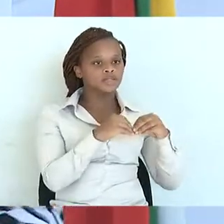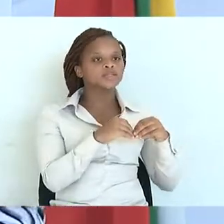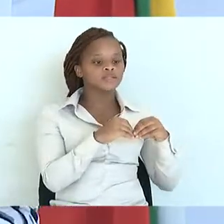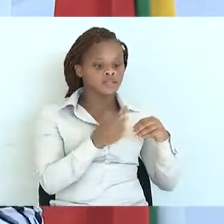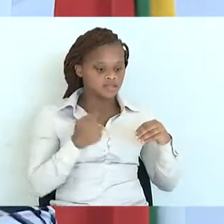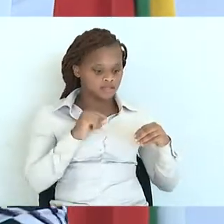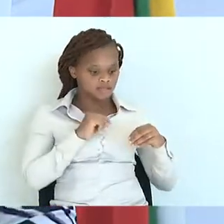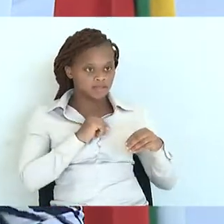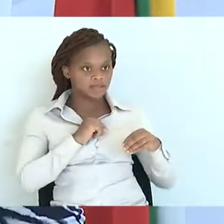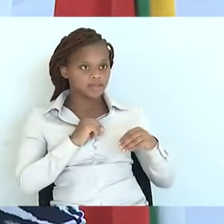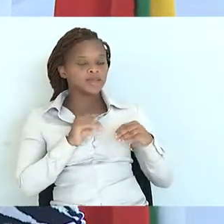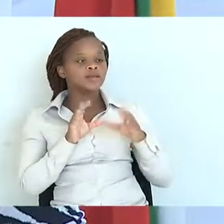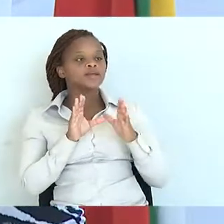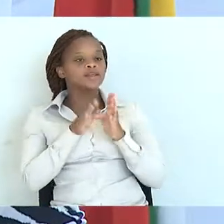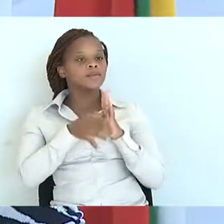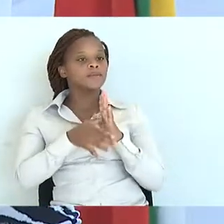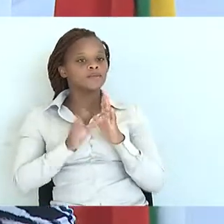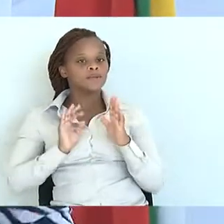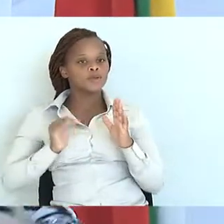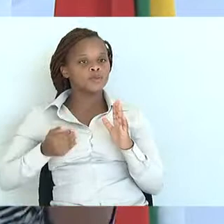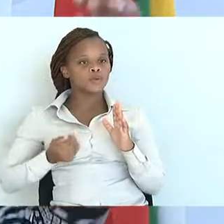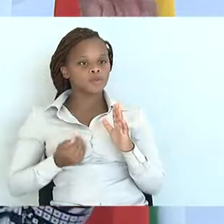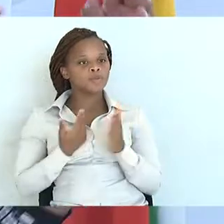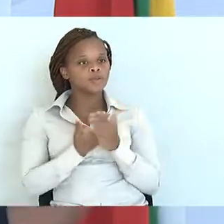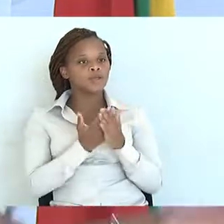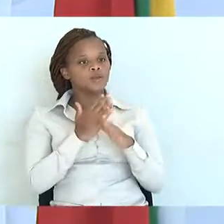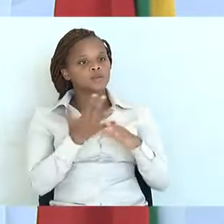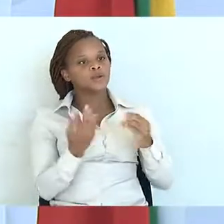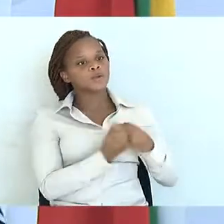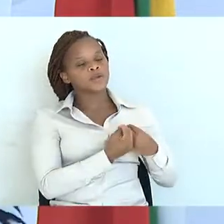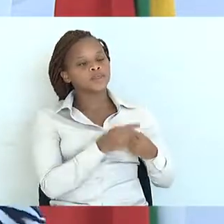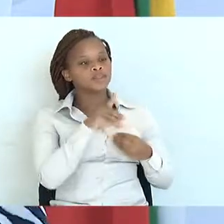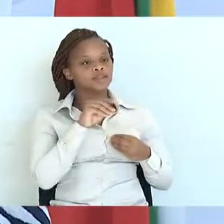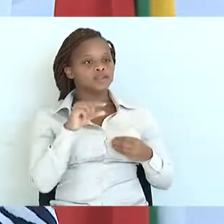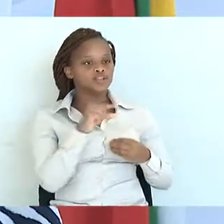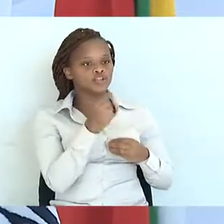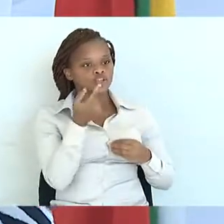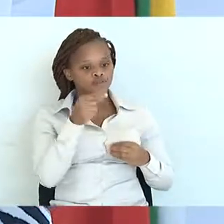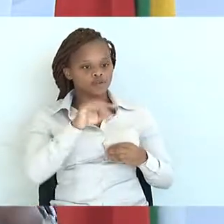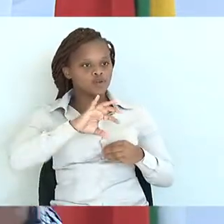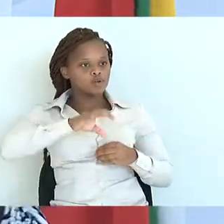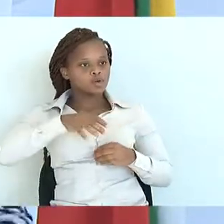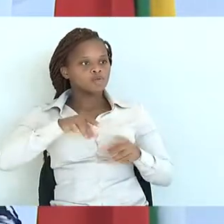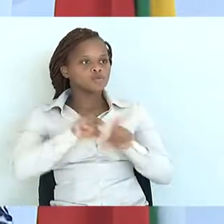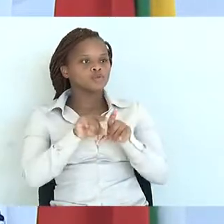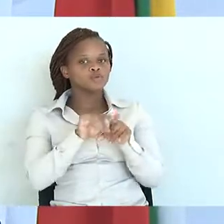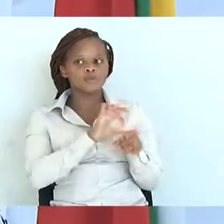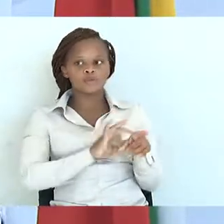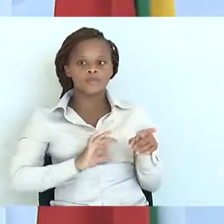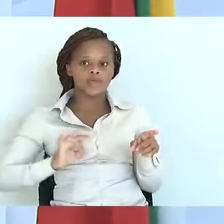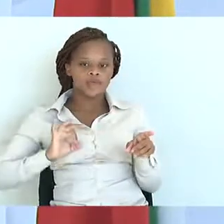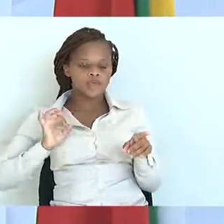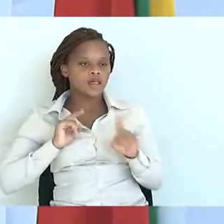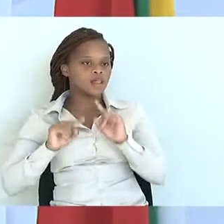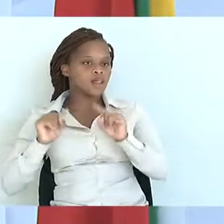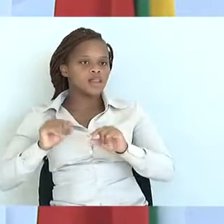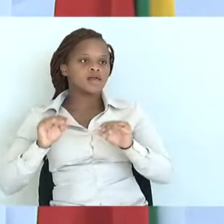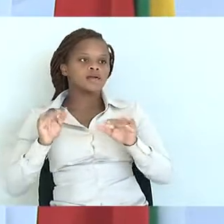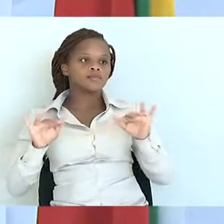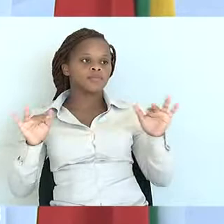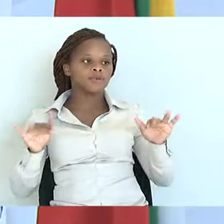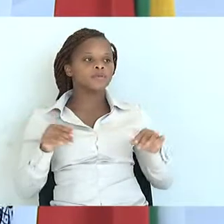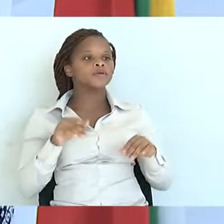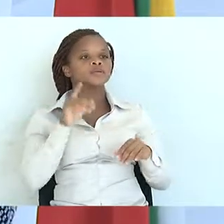Women sizosebenza no DG we province, sizosebenza nabo mayor bakule ndawo le ukuthi sibone ukuthi how do we